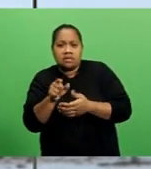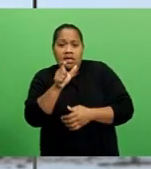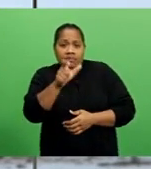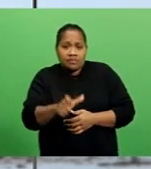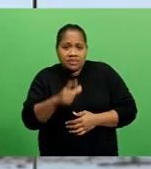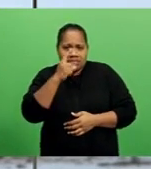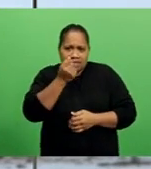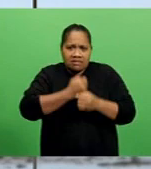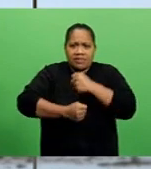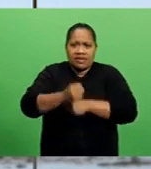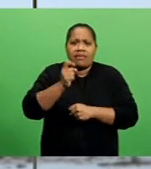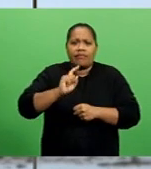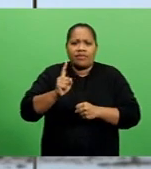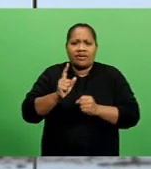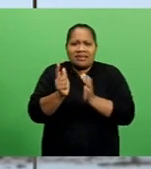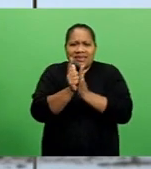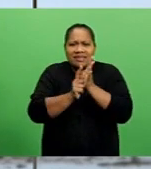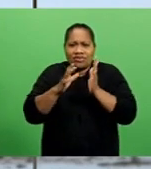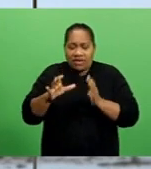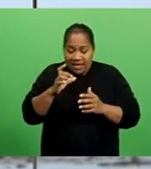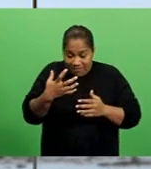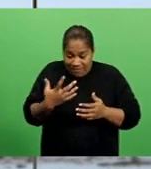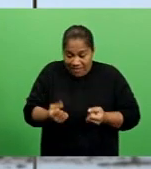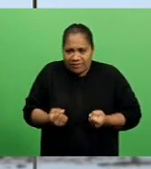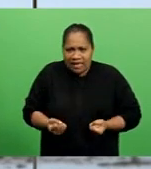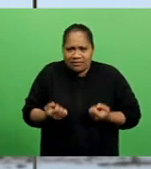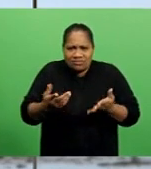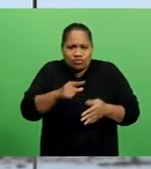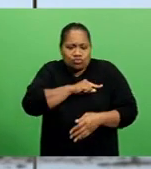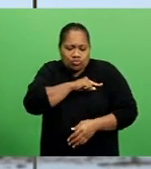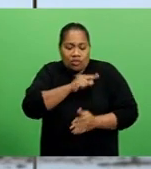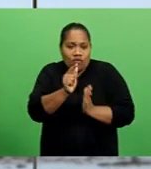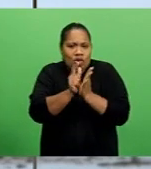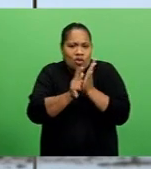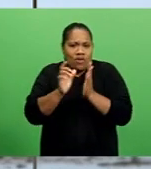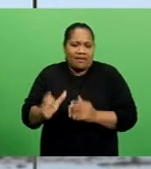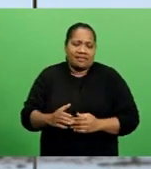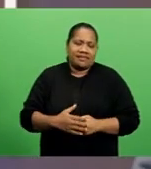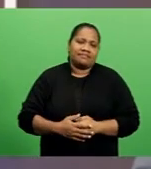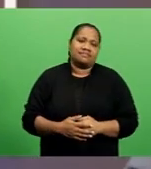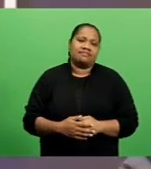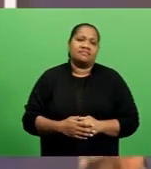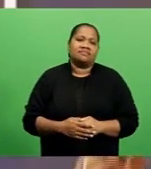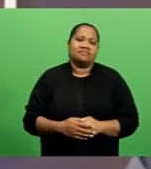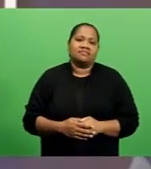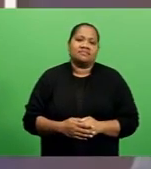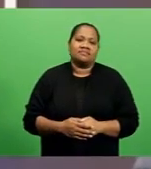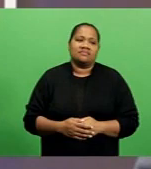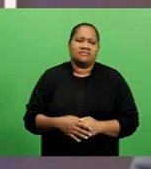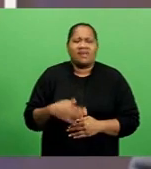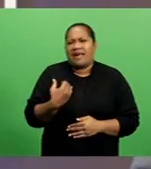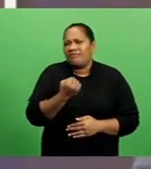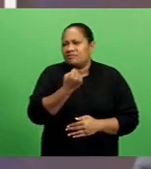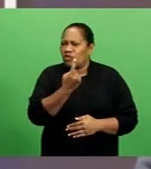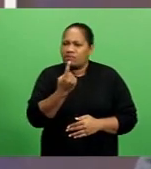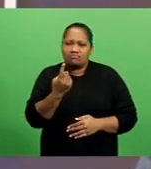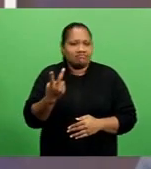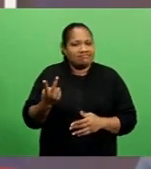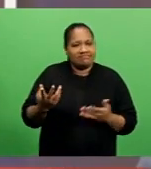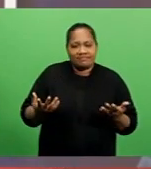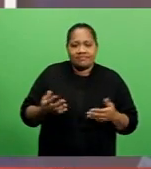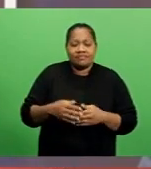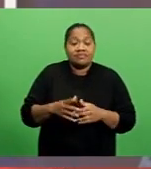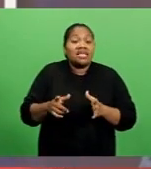a sole practitioner given the quality of lawyers. Philippa Naikaso reports. There's 1 or 2 that was sort of struck off. Attorney